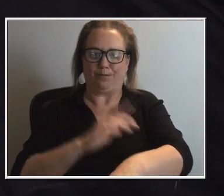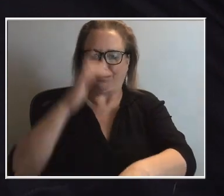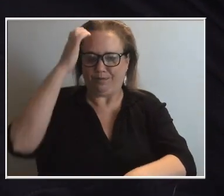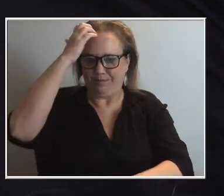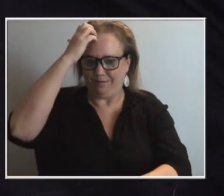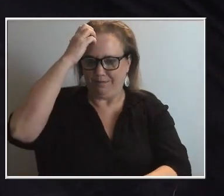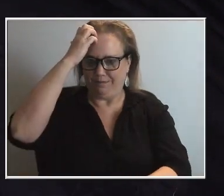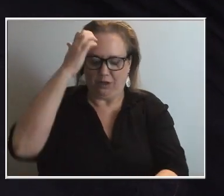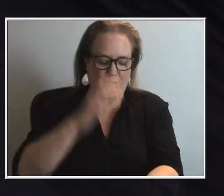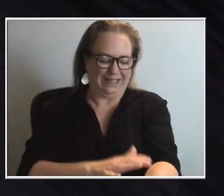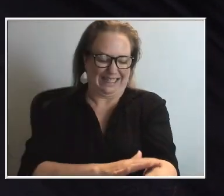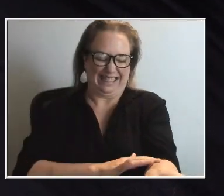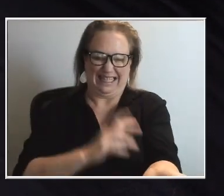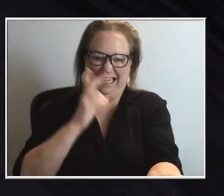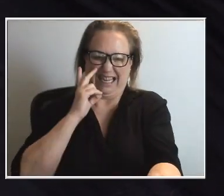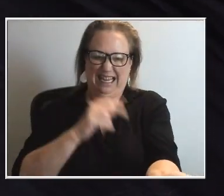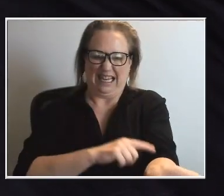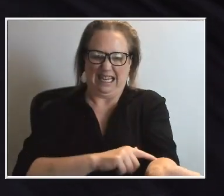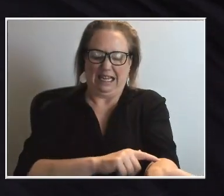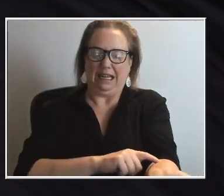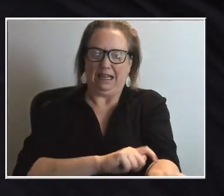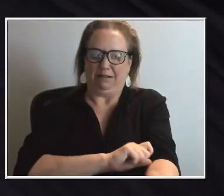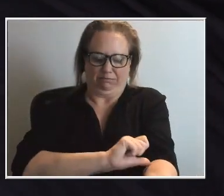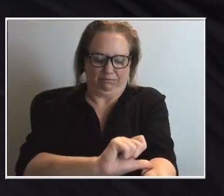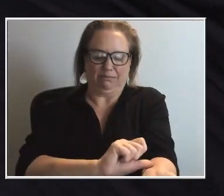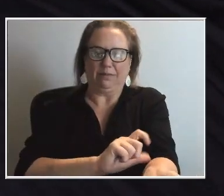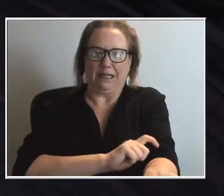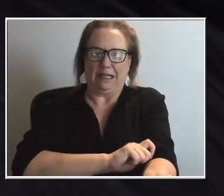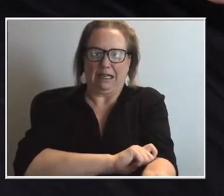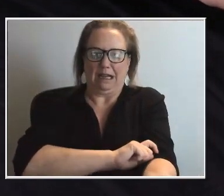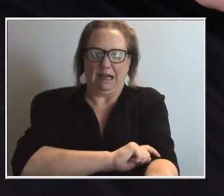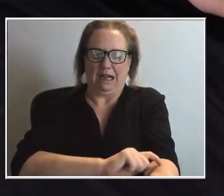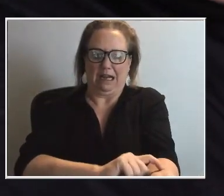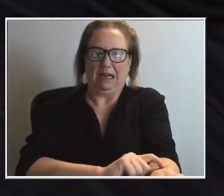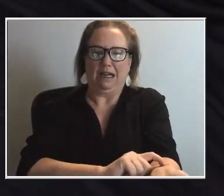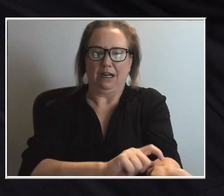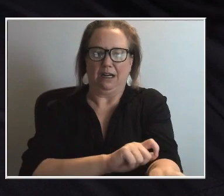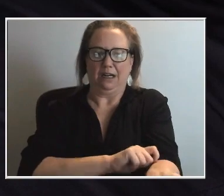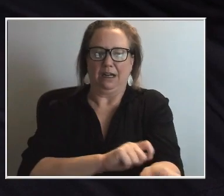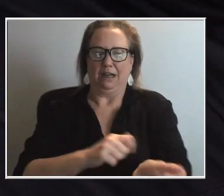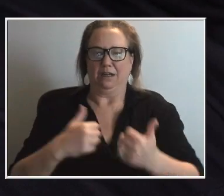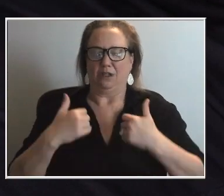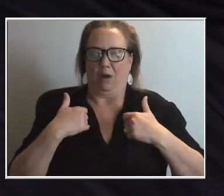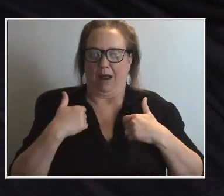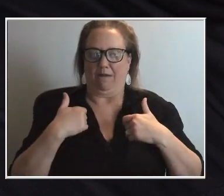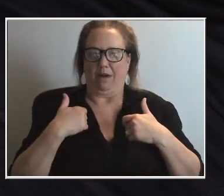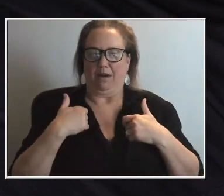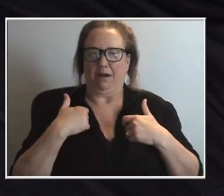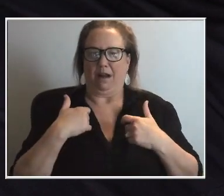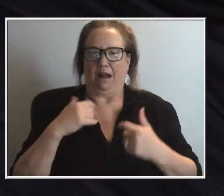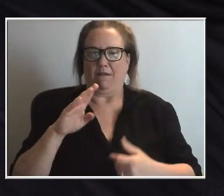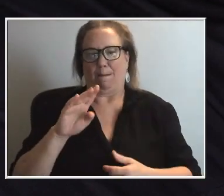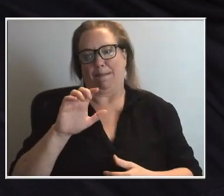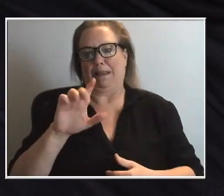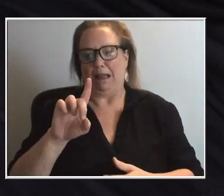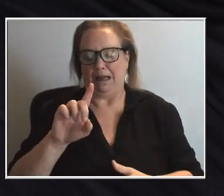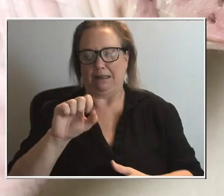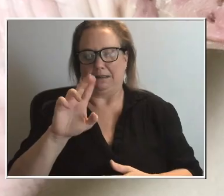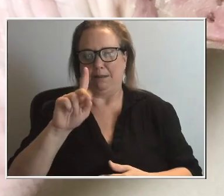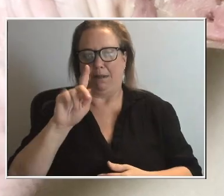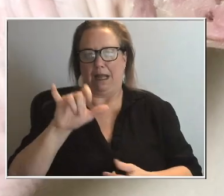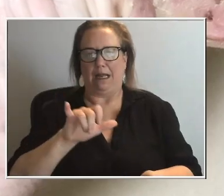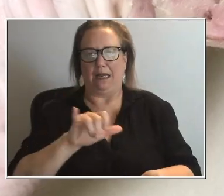this patch has been removed. He had to cut all the way up into here so that I would have a viable blood supply. And so they removed